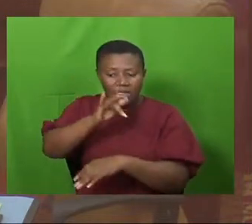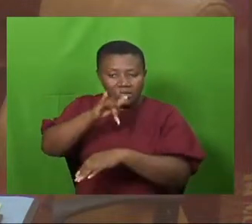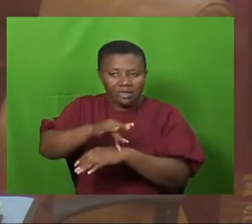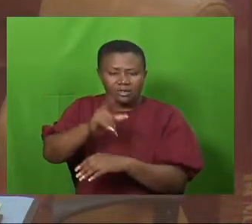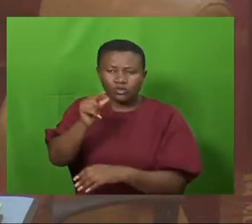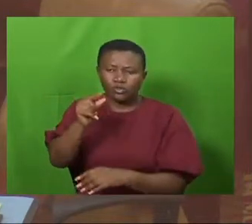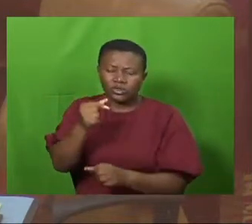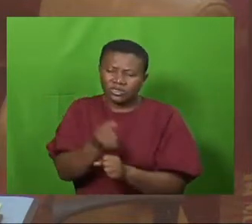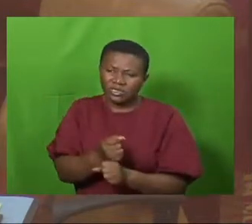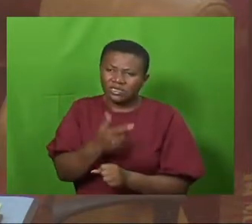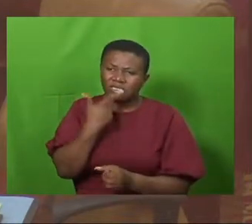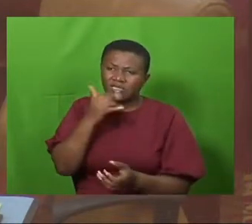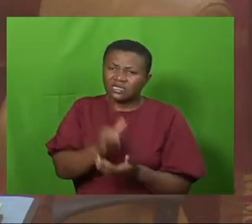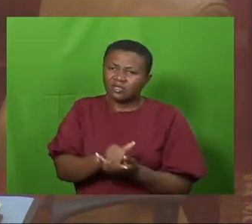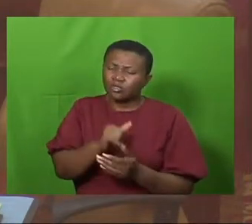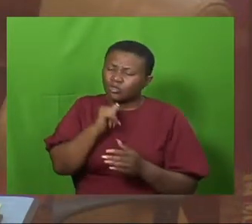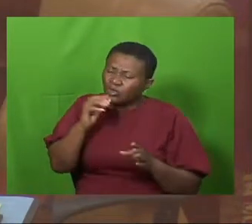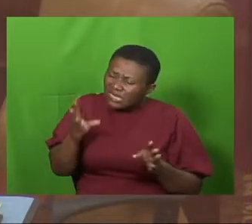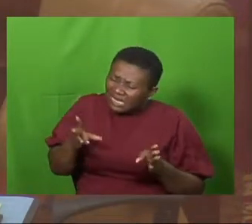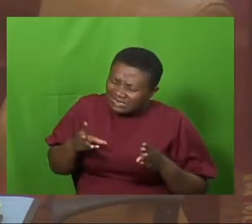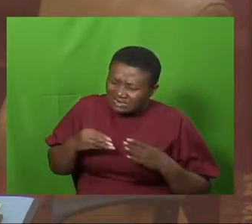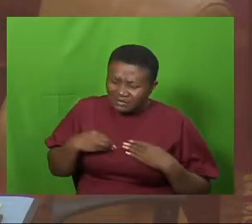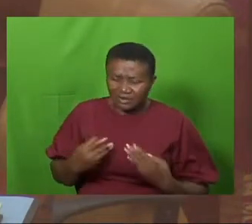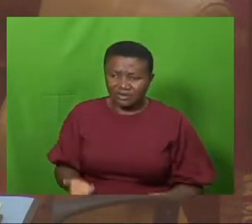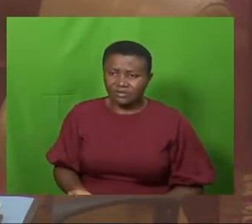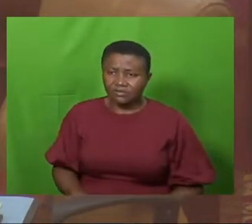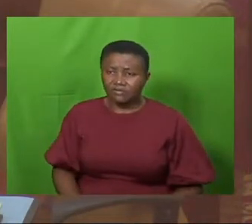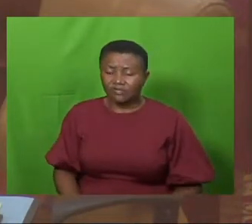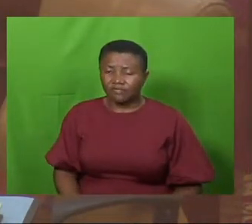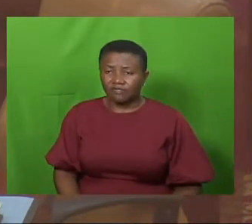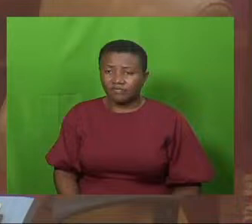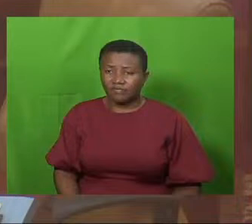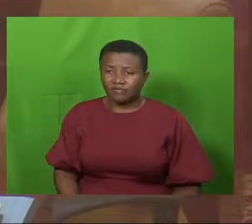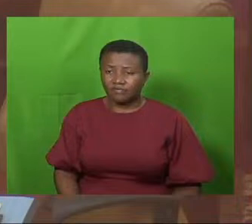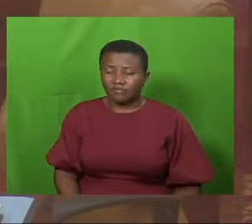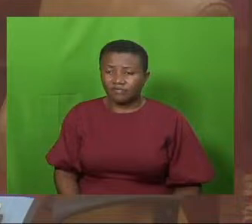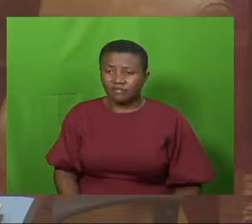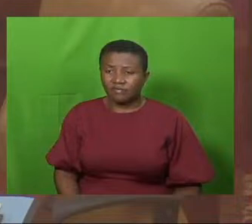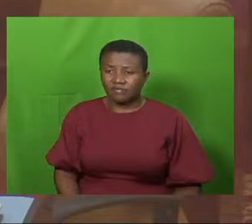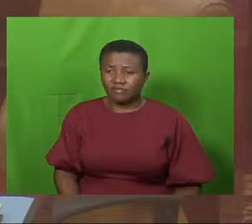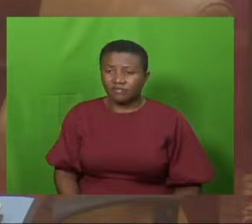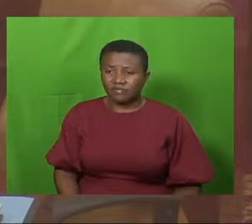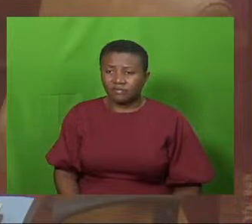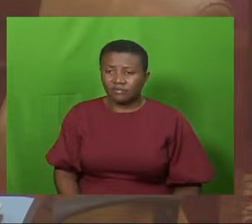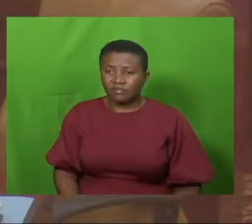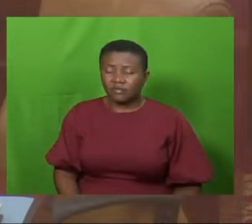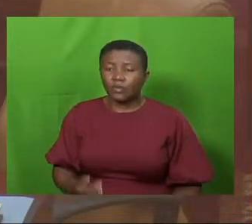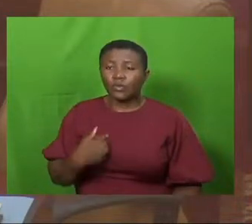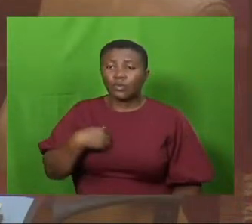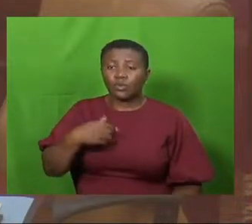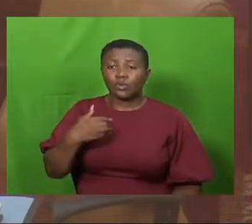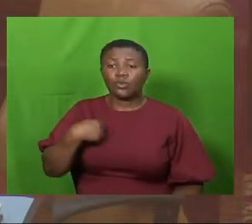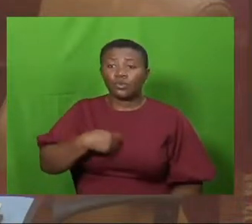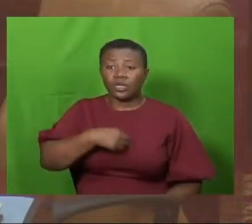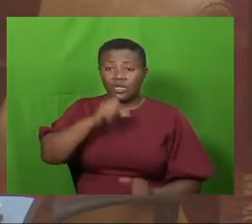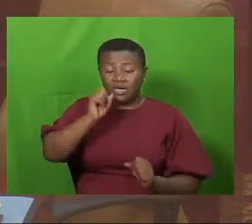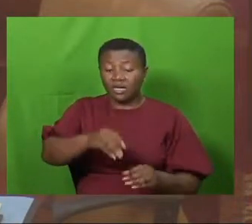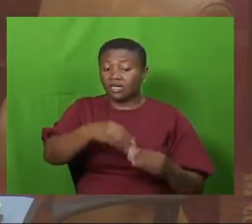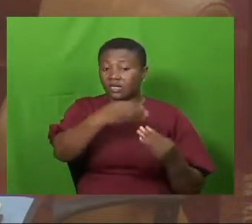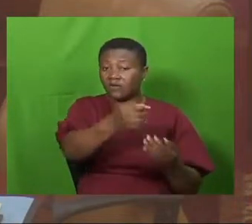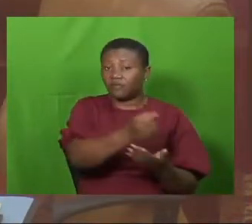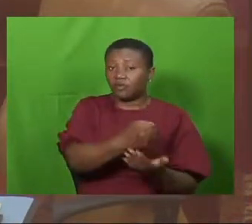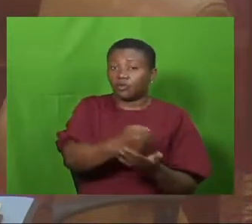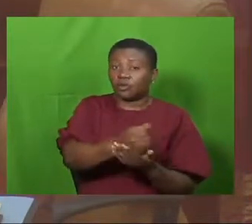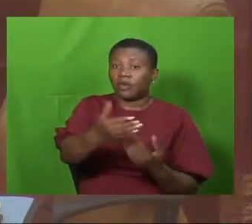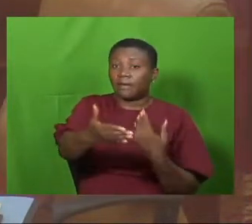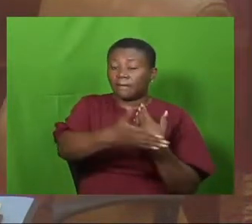convention. So with all due respect, we can give the document to the mover. Enough of that. What he has said,